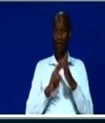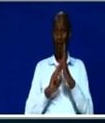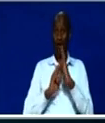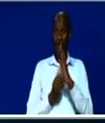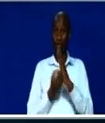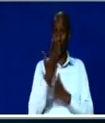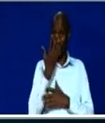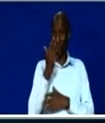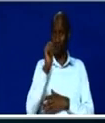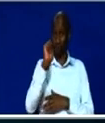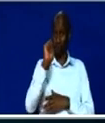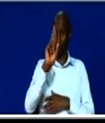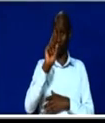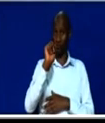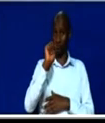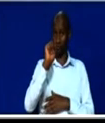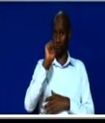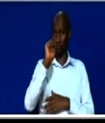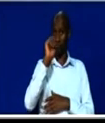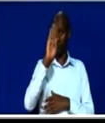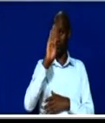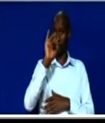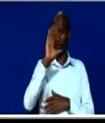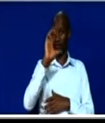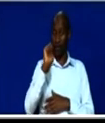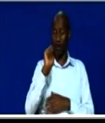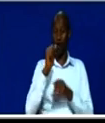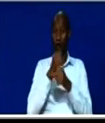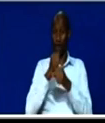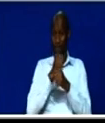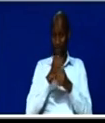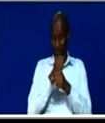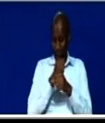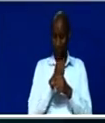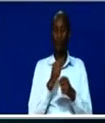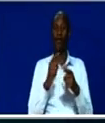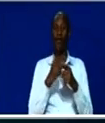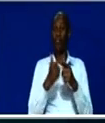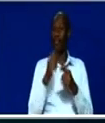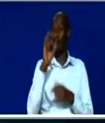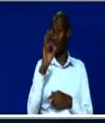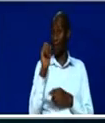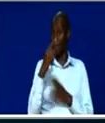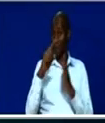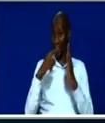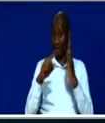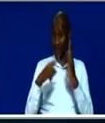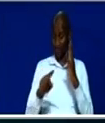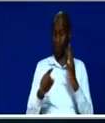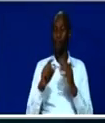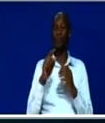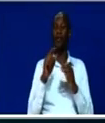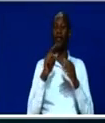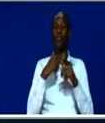the growth of Arabica coffee. That will give us 3 marks. Then the next question is